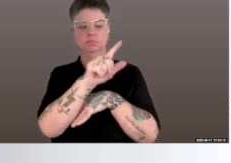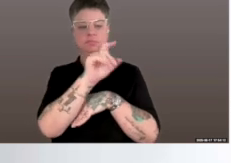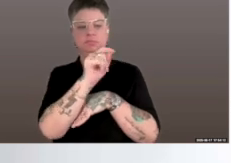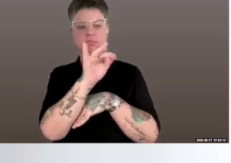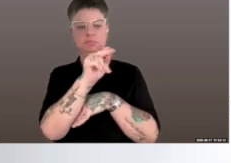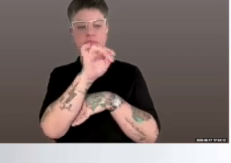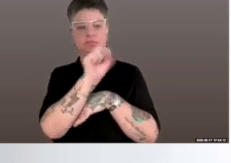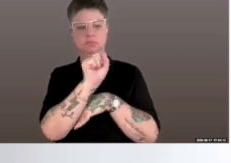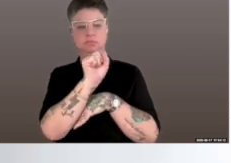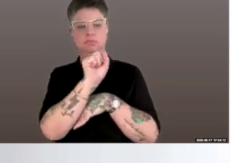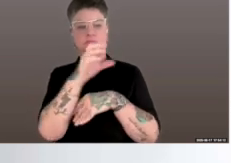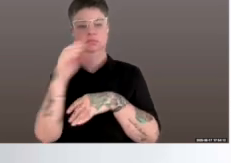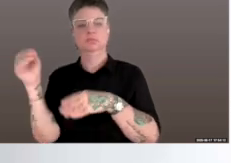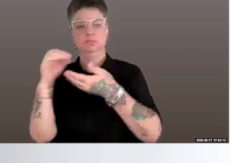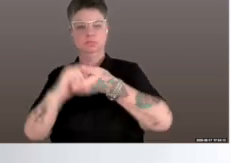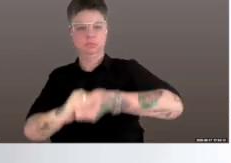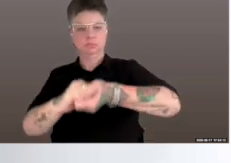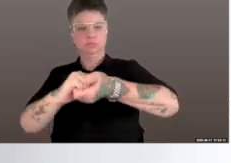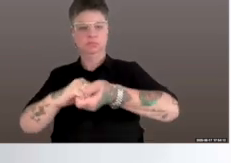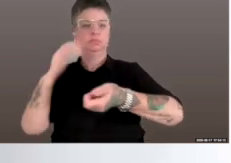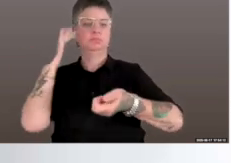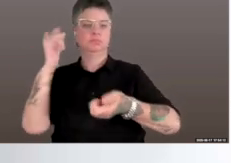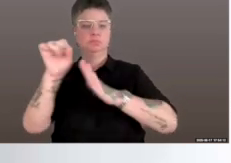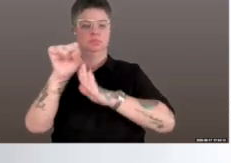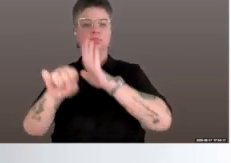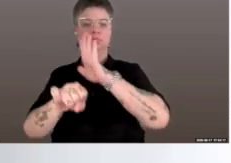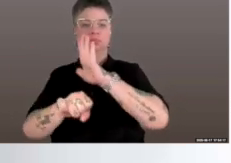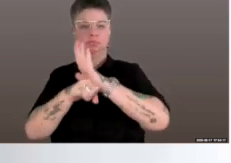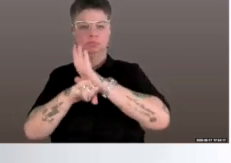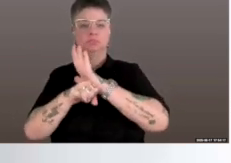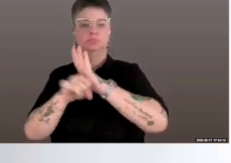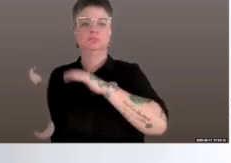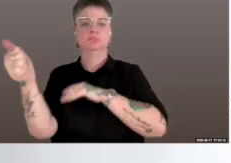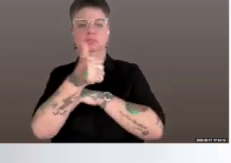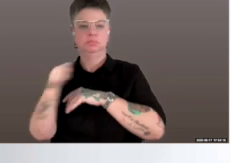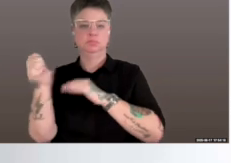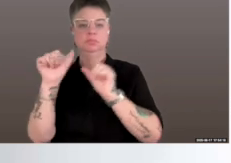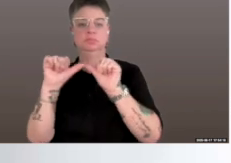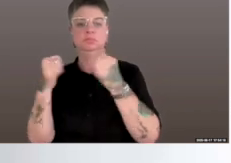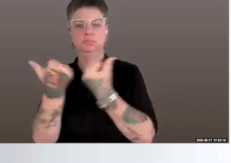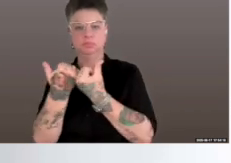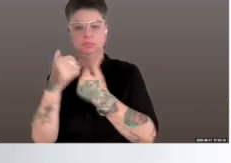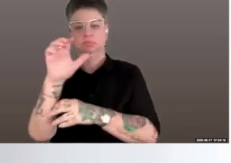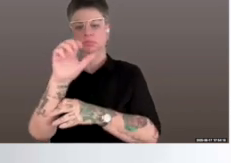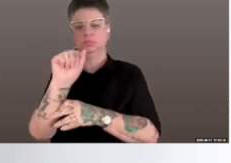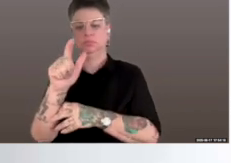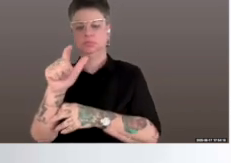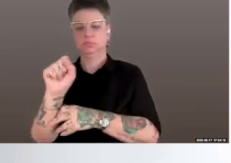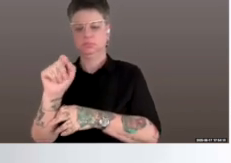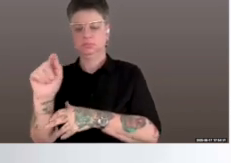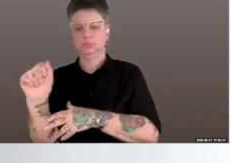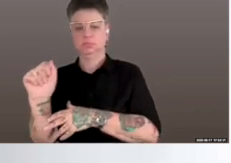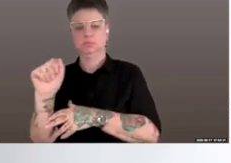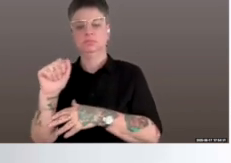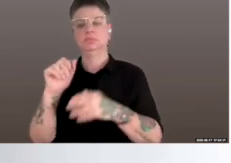Now, or also known as Valley CAN. This research project helped validate bank cards as an innovative,